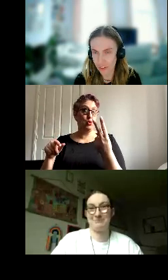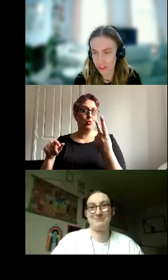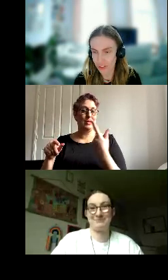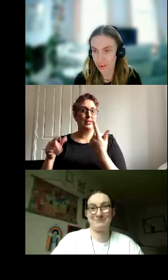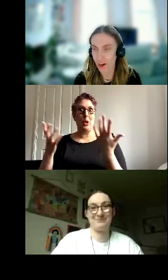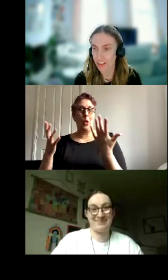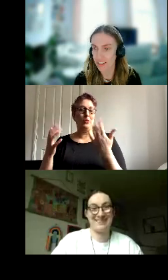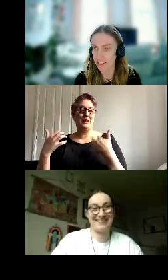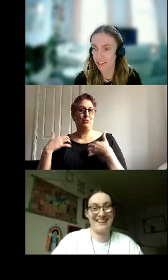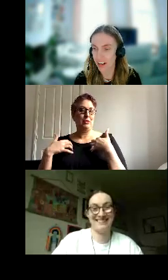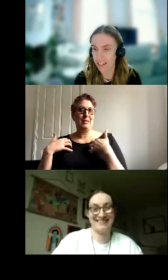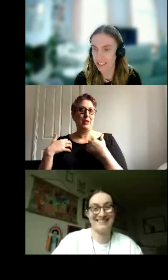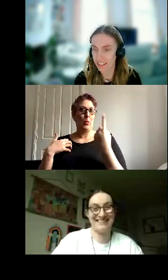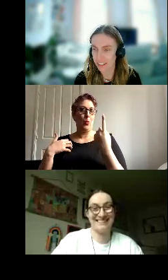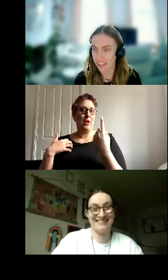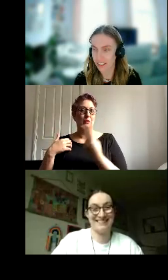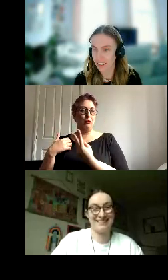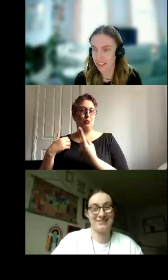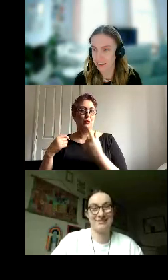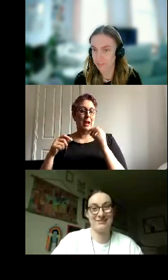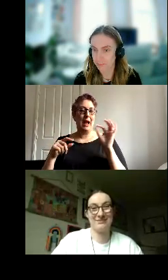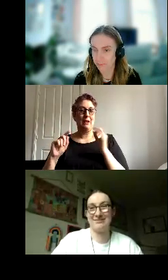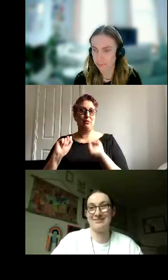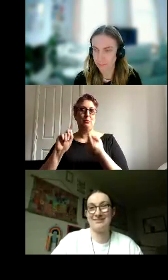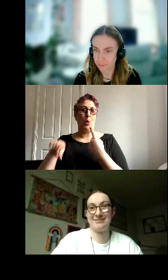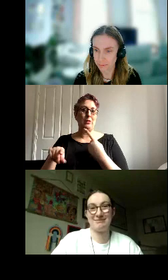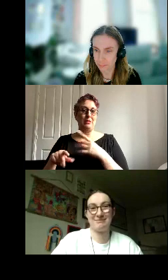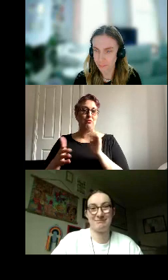one of the 2 answers correct.